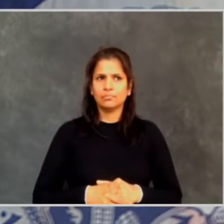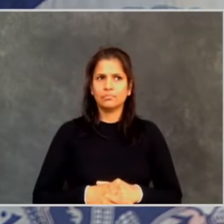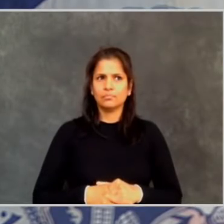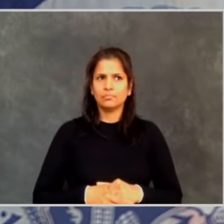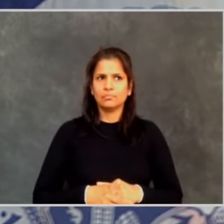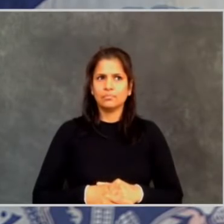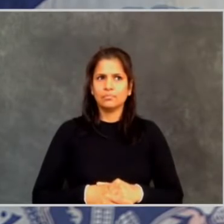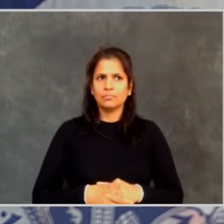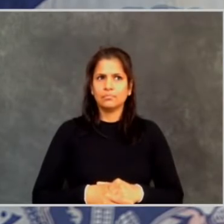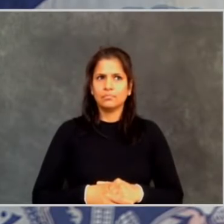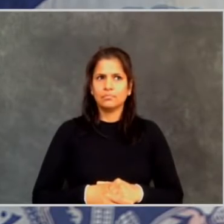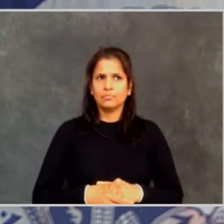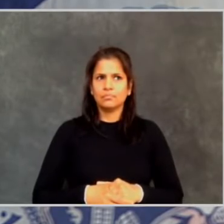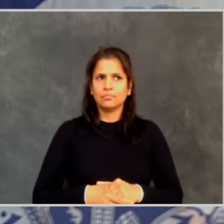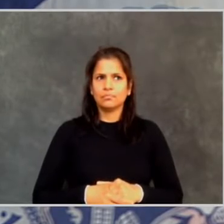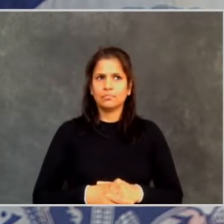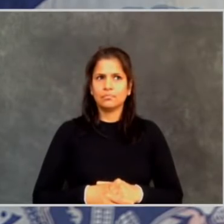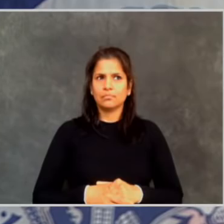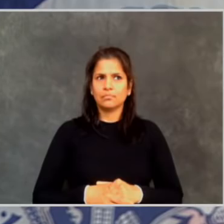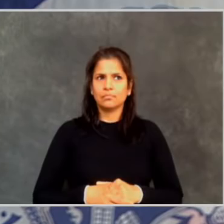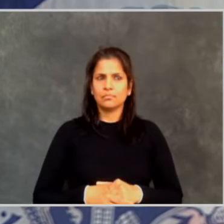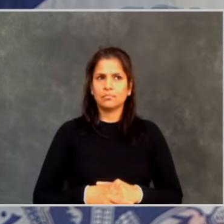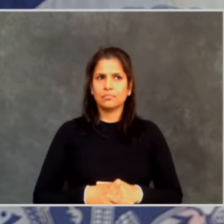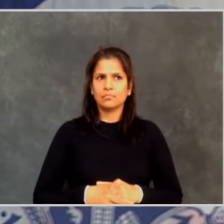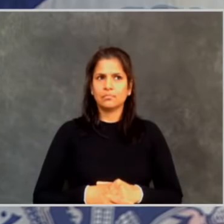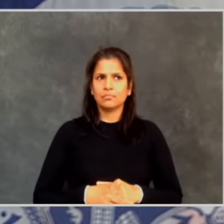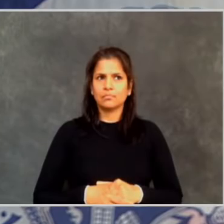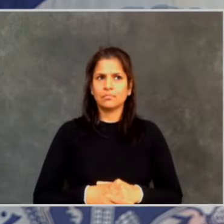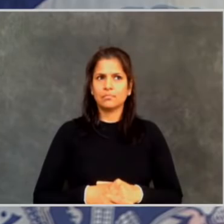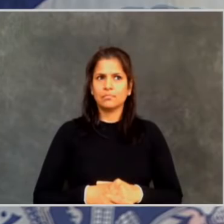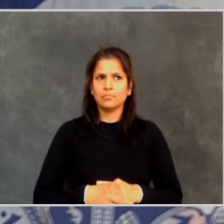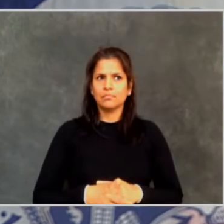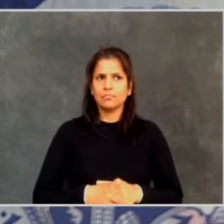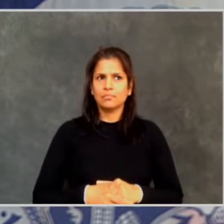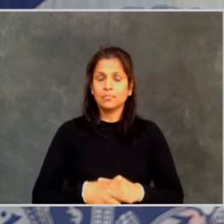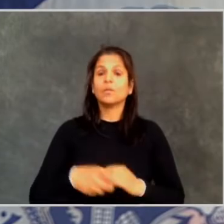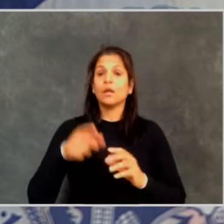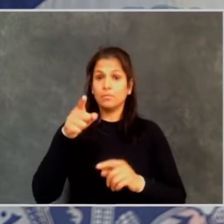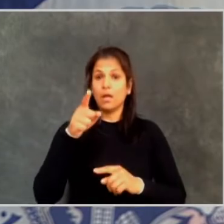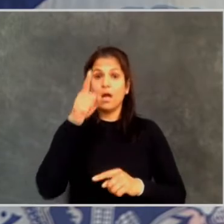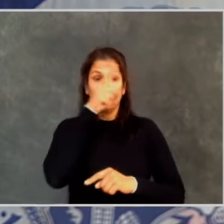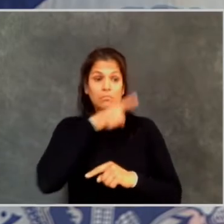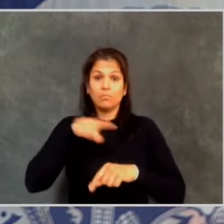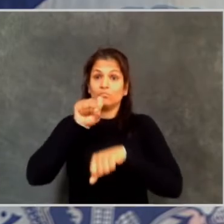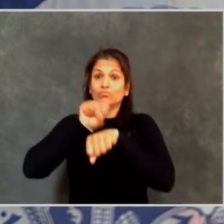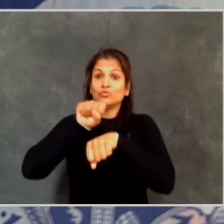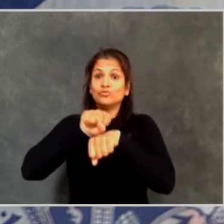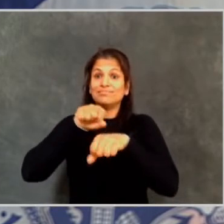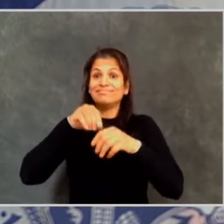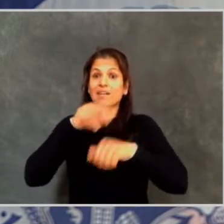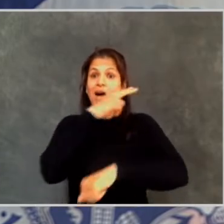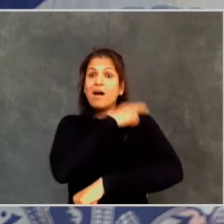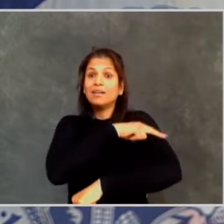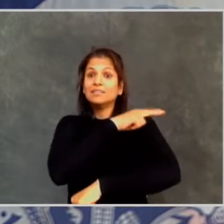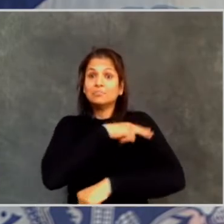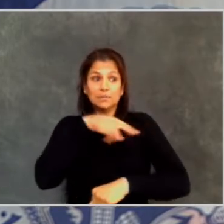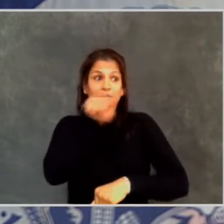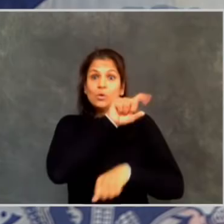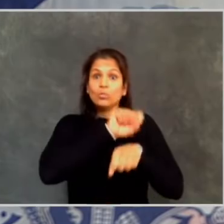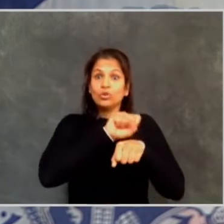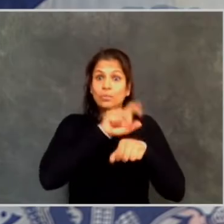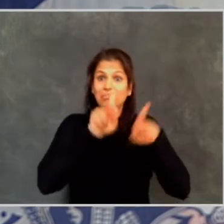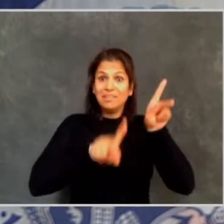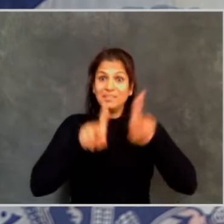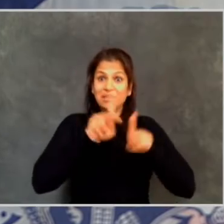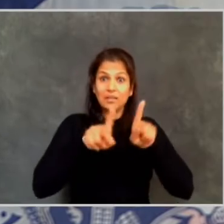then the phoning a clinician, as I said, we already have a good experience with this with 311, with folks who are trying to get information about testing, and they